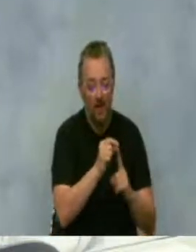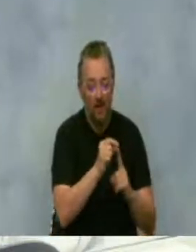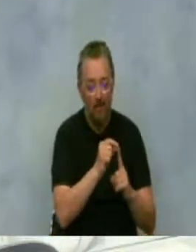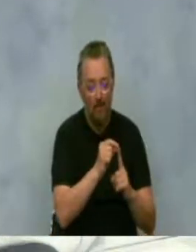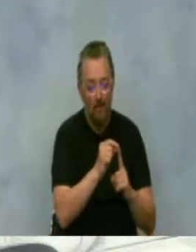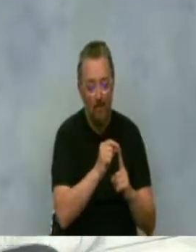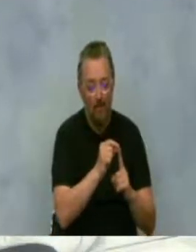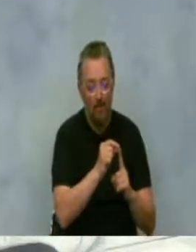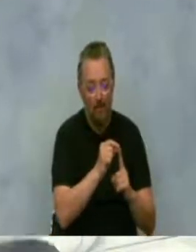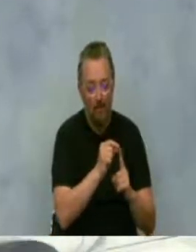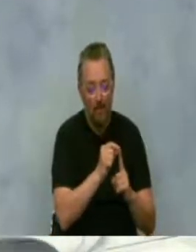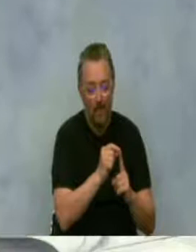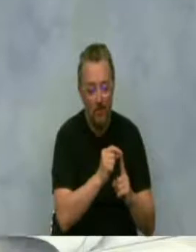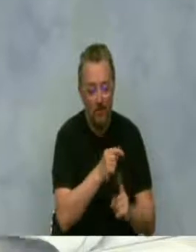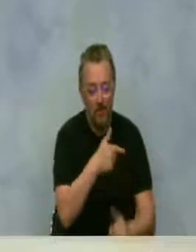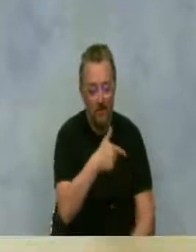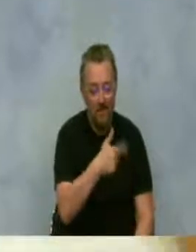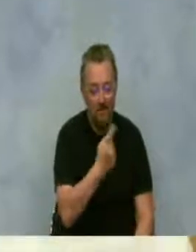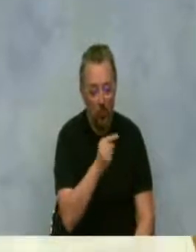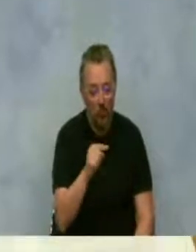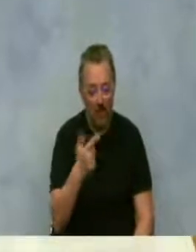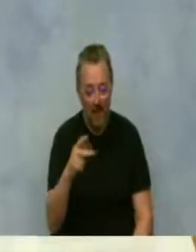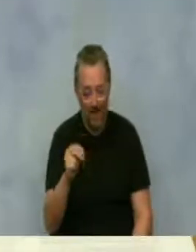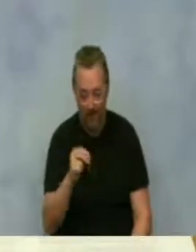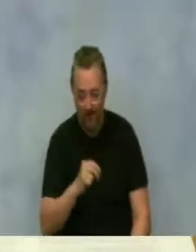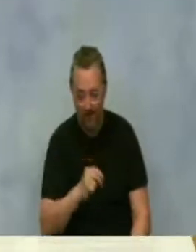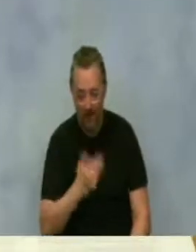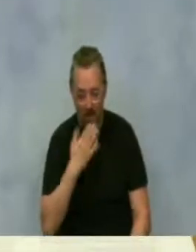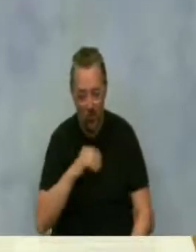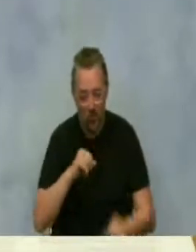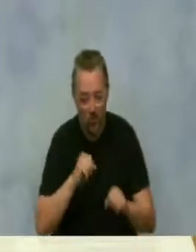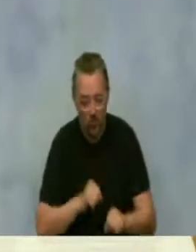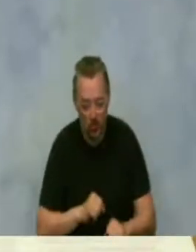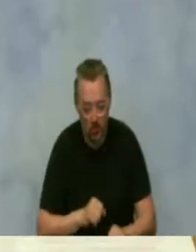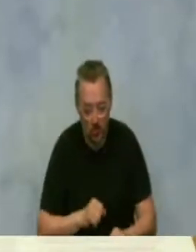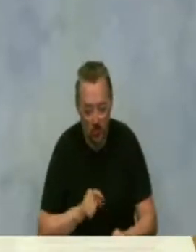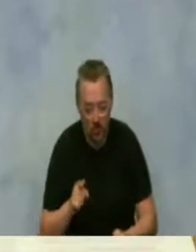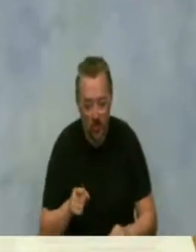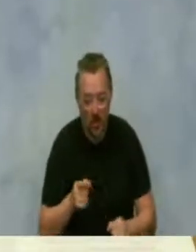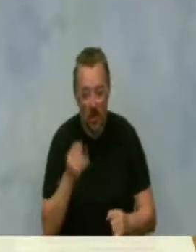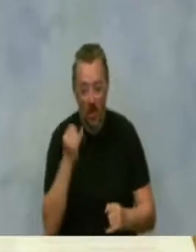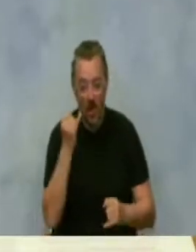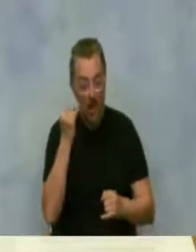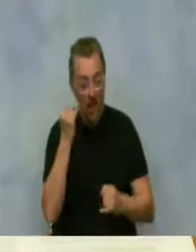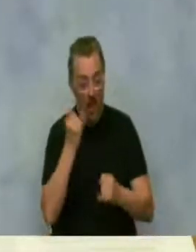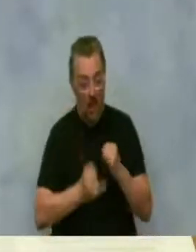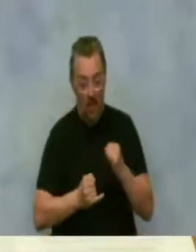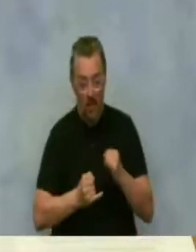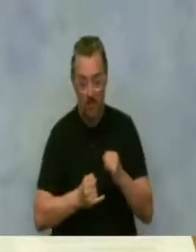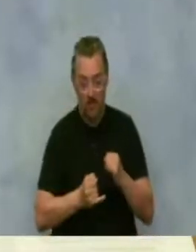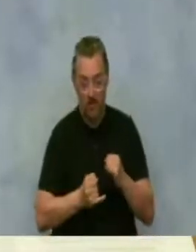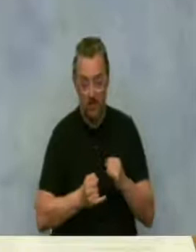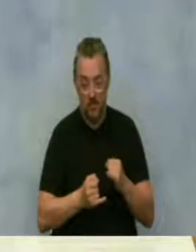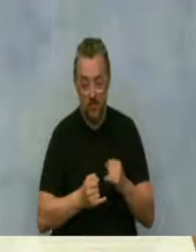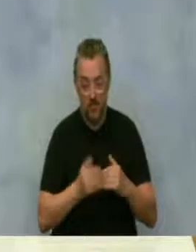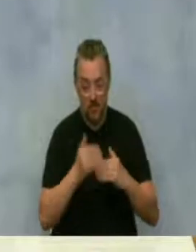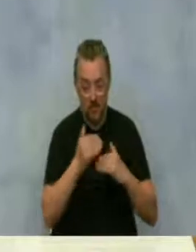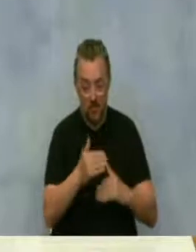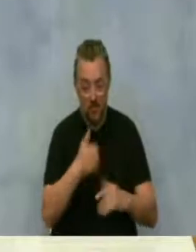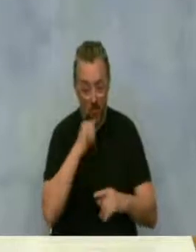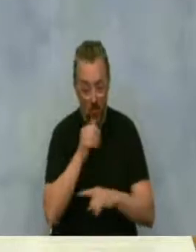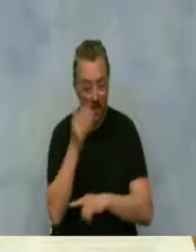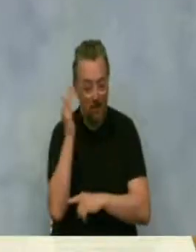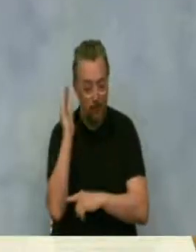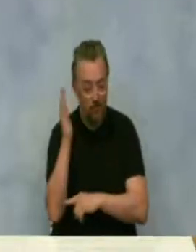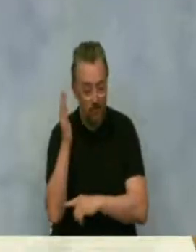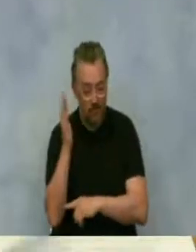that. Thank you, Chair. This is the last of the Council Resources Workforce Plans that's going to be presented to